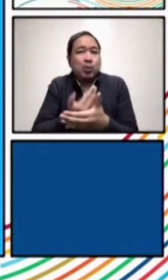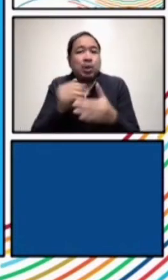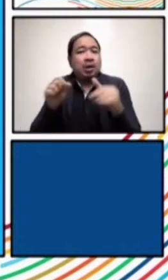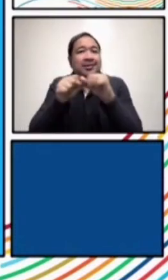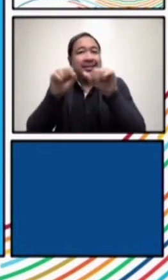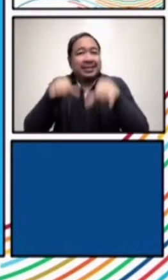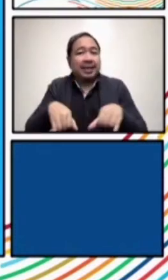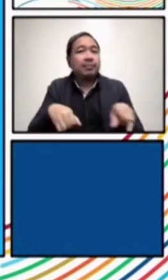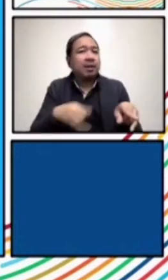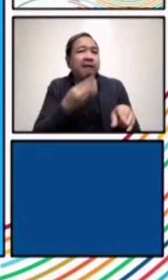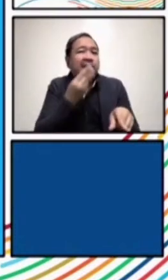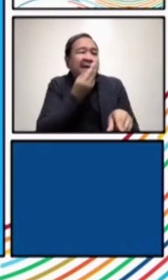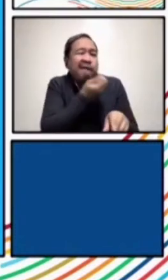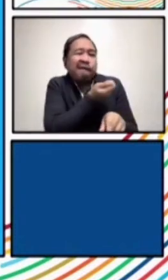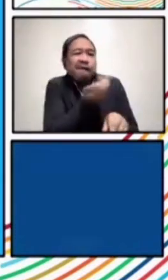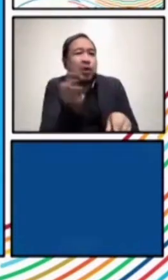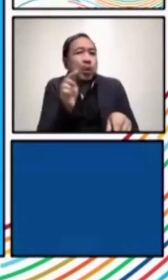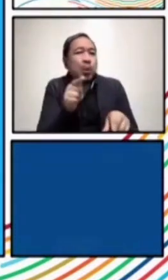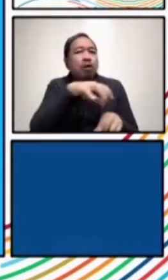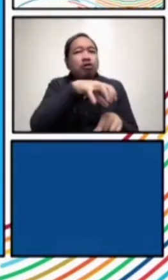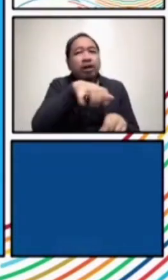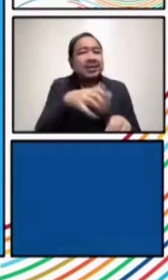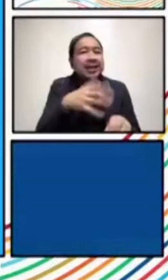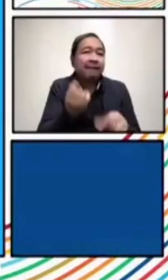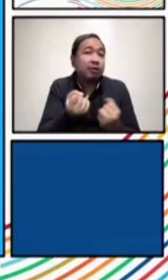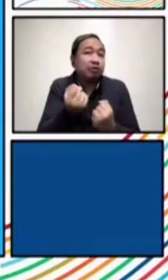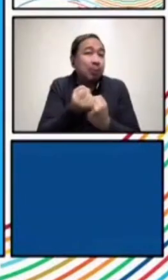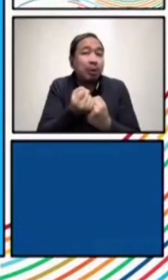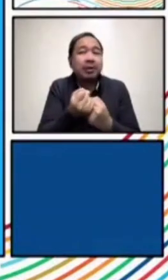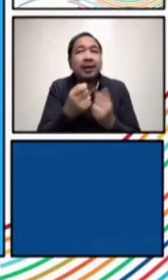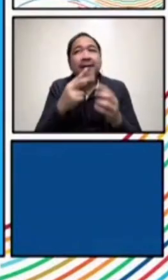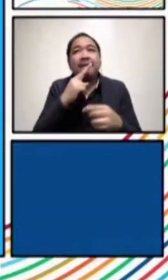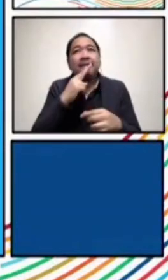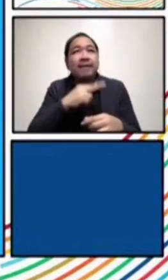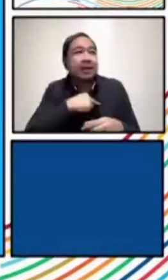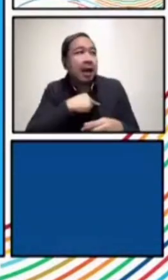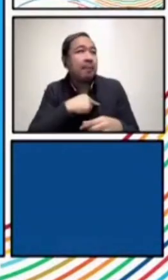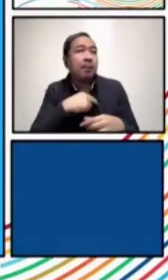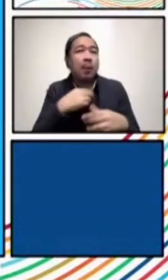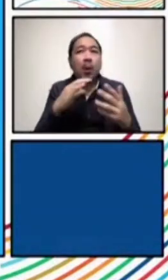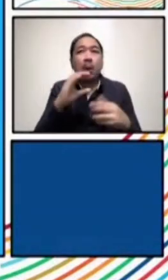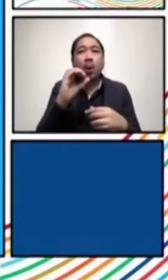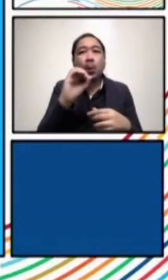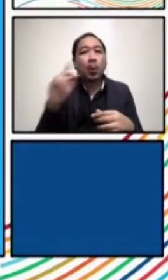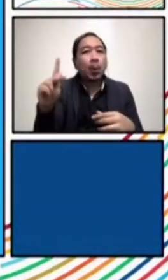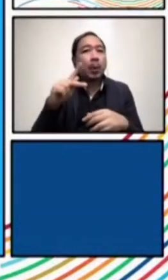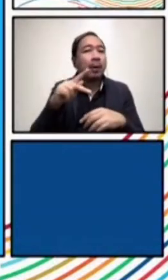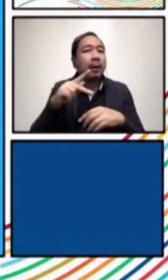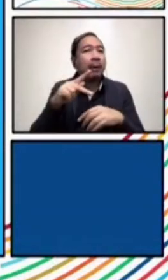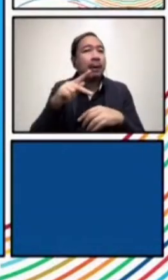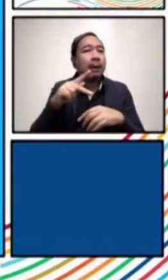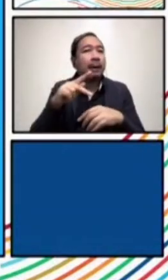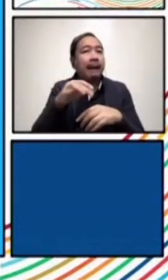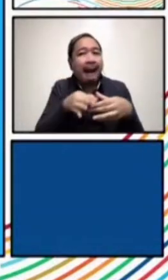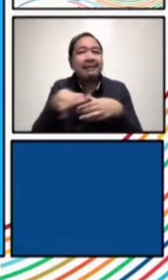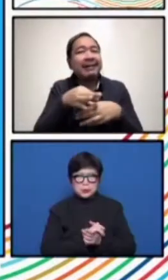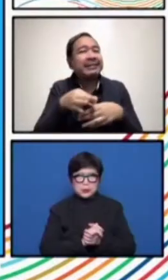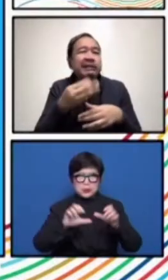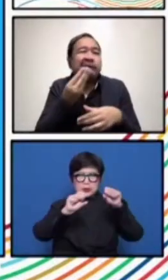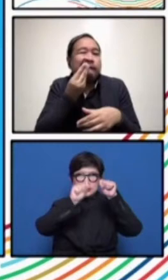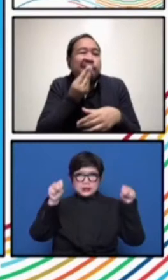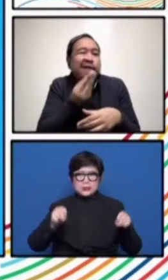caregiver allowance like Vietnam or Cook Islands but it's still I would say very